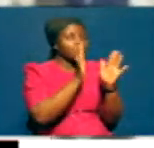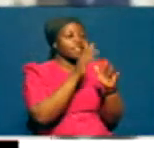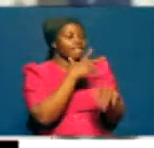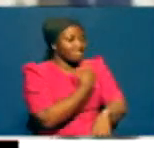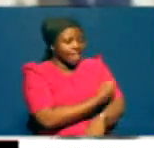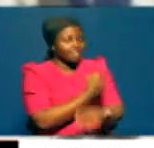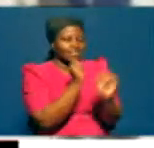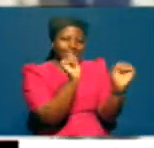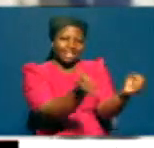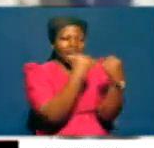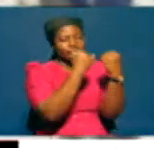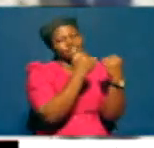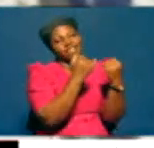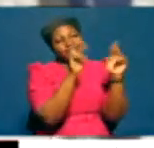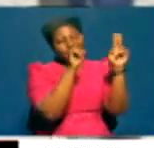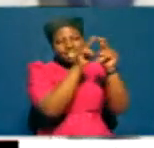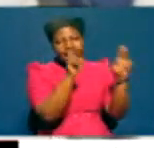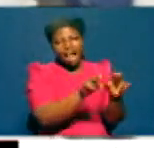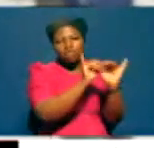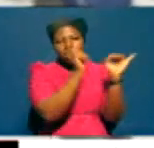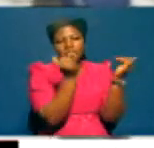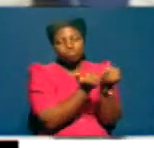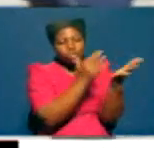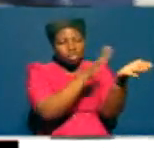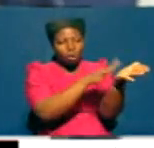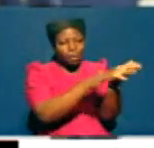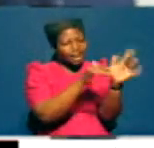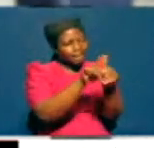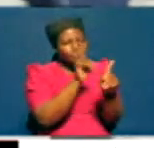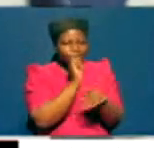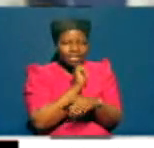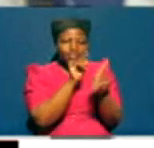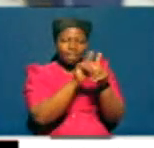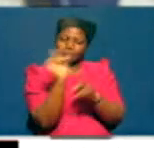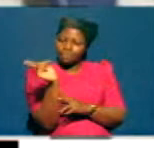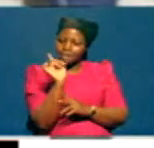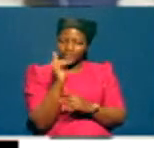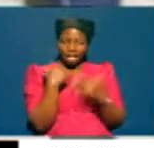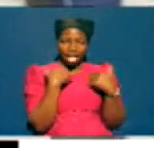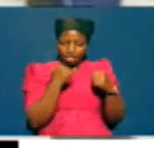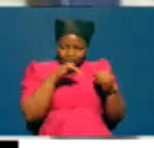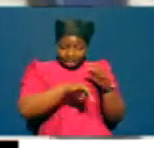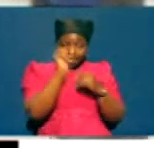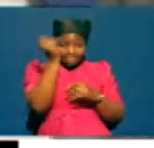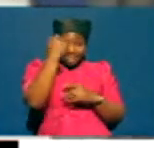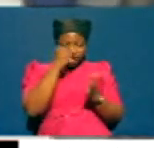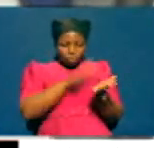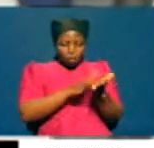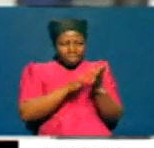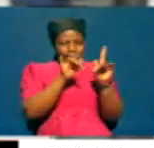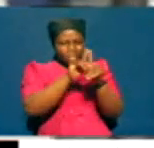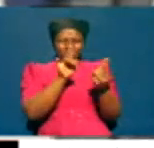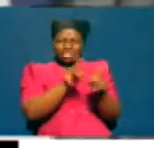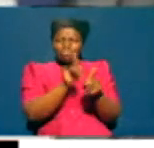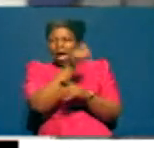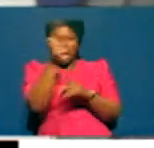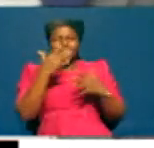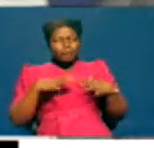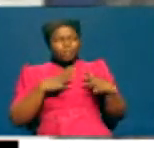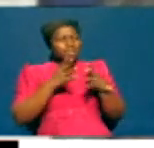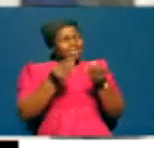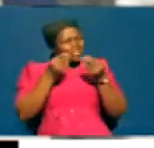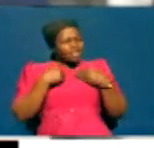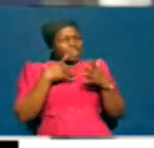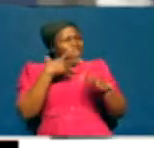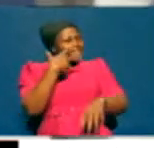the international bodies and also our Ministry of Health. And also, some of us received this vaccine way back when it started, and we